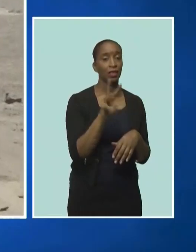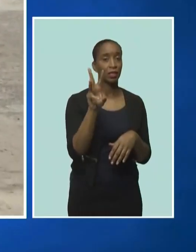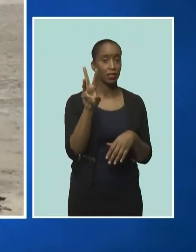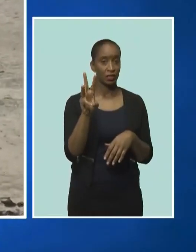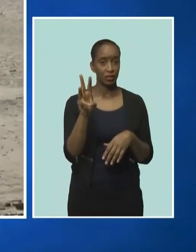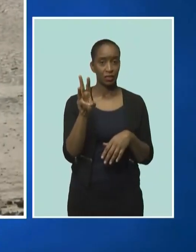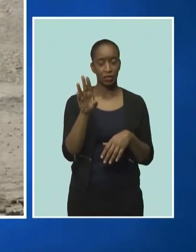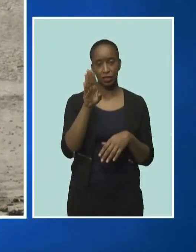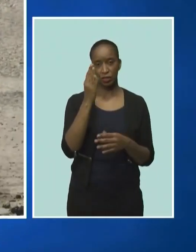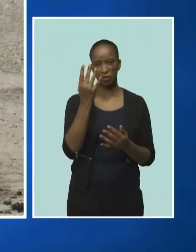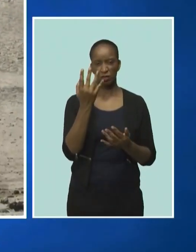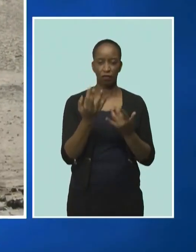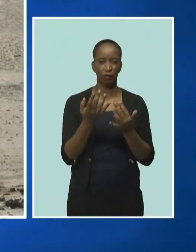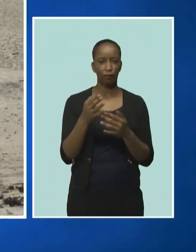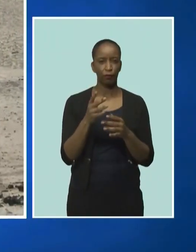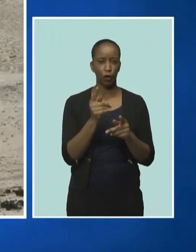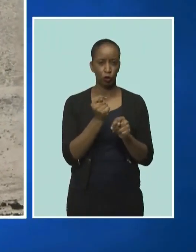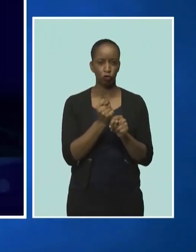incident.